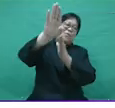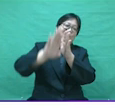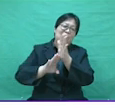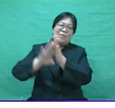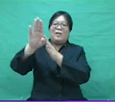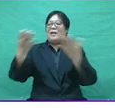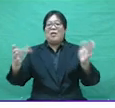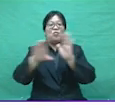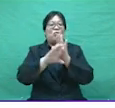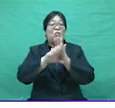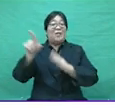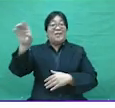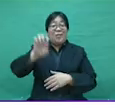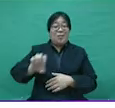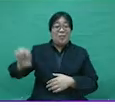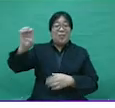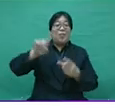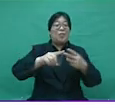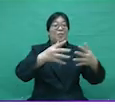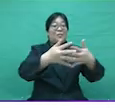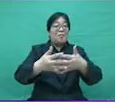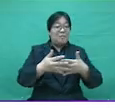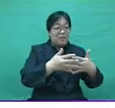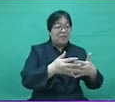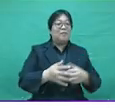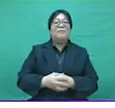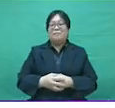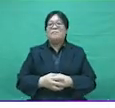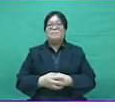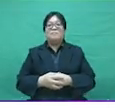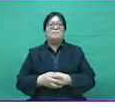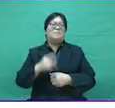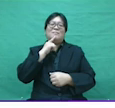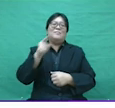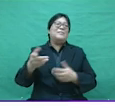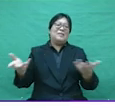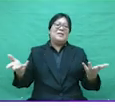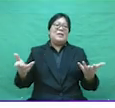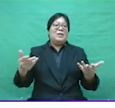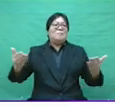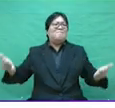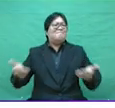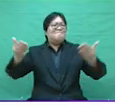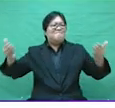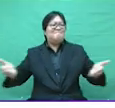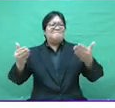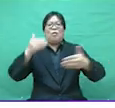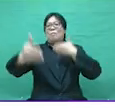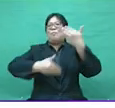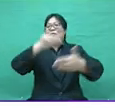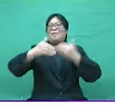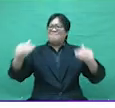developed than, for example, in Europe or in the Americas, it was really a boost to